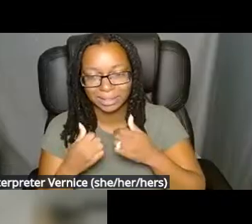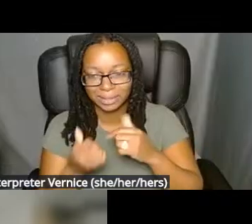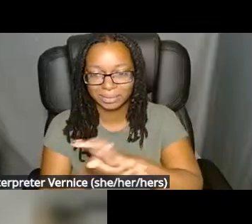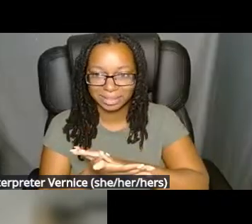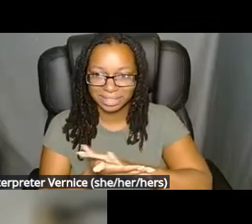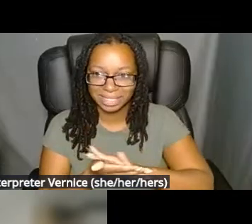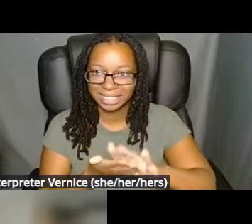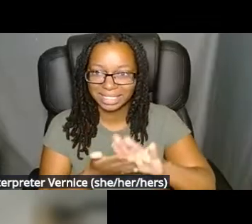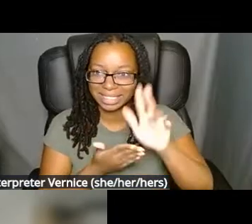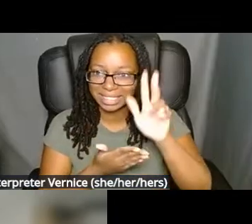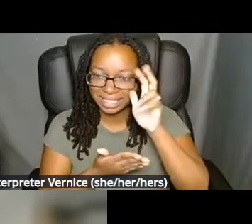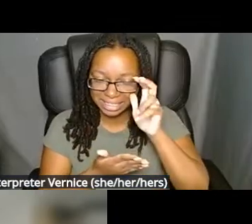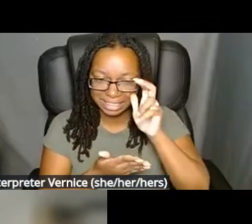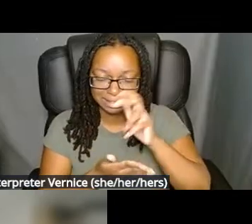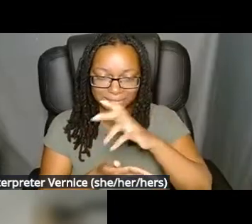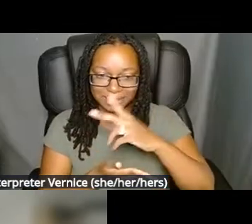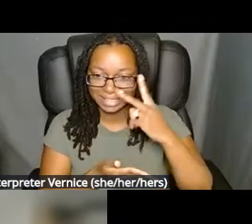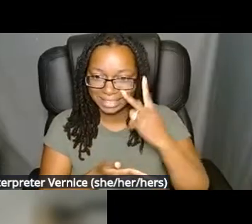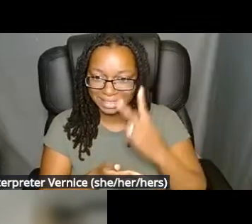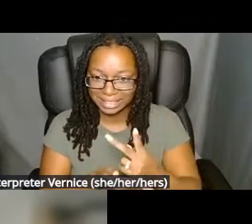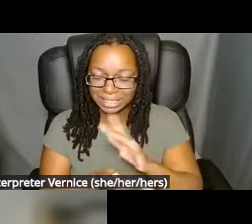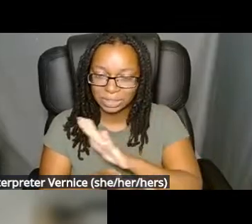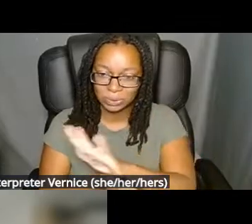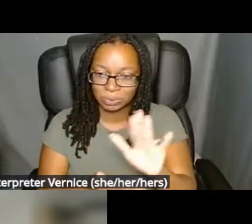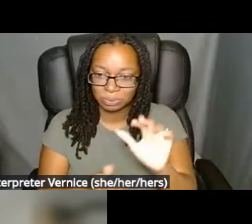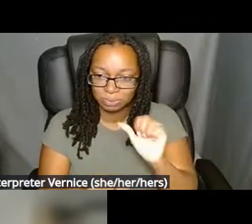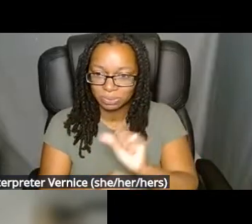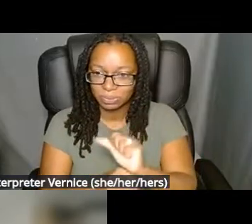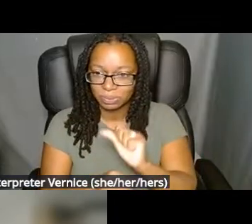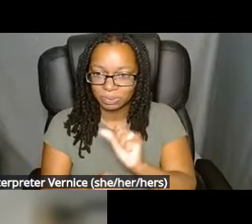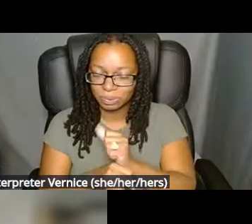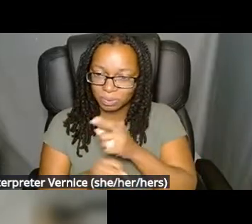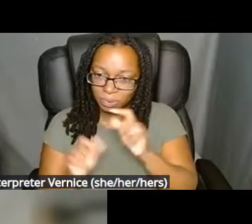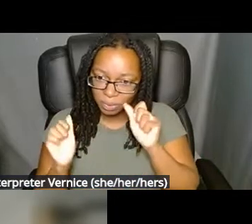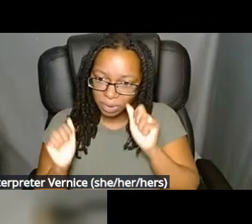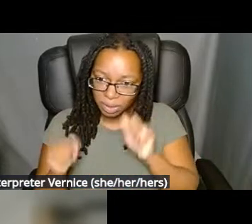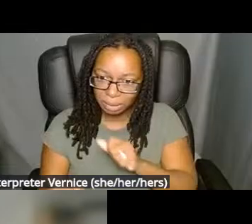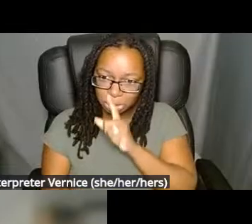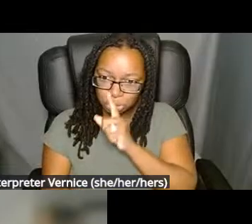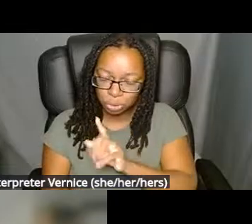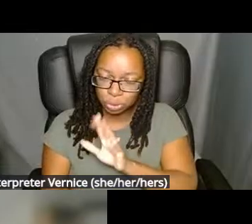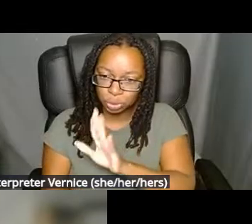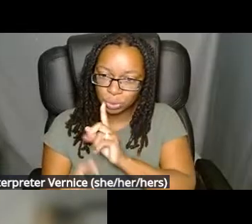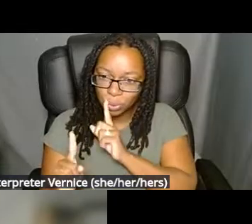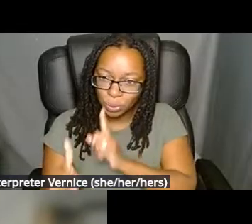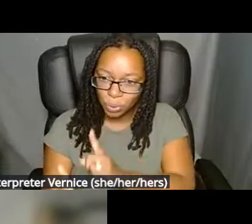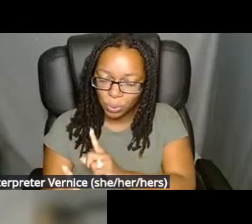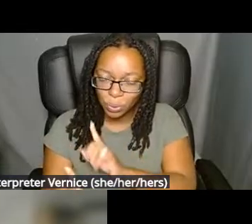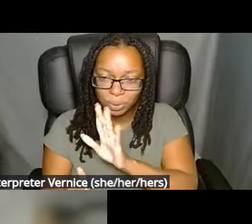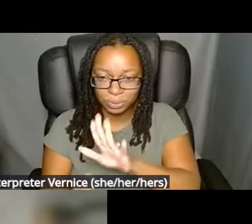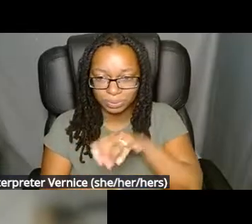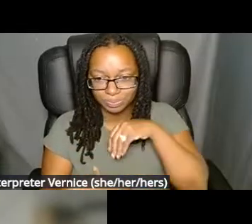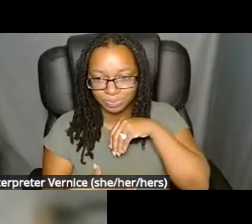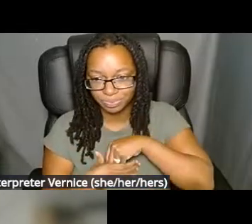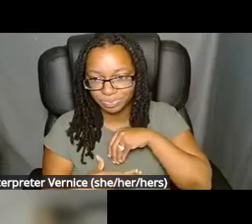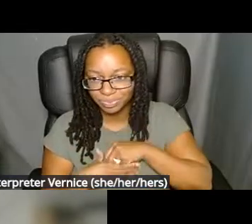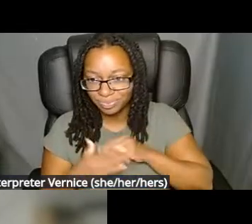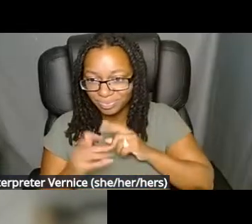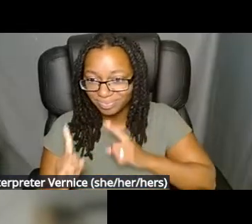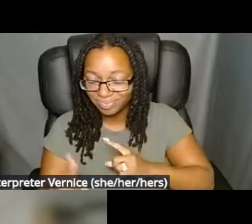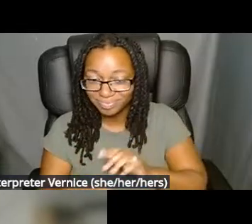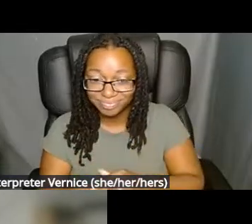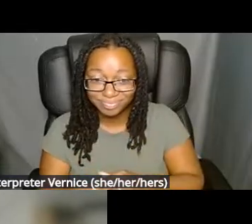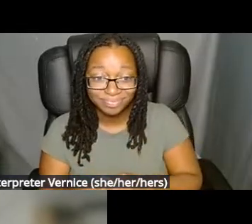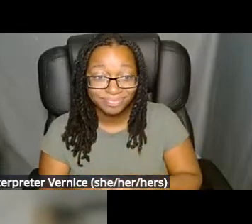see through all of your work that you're able to stay true to that purpose and that internal goal. So Douglas,